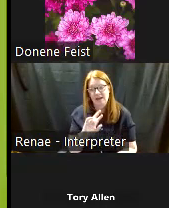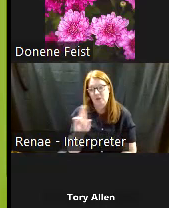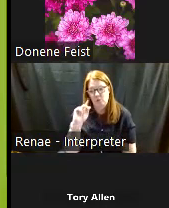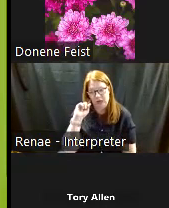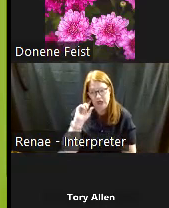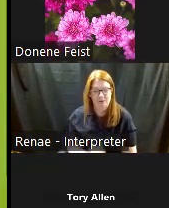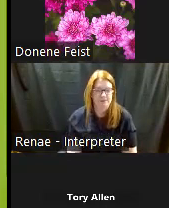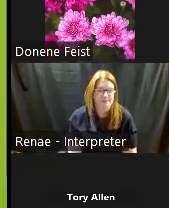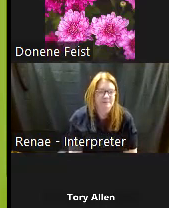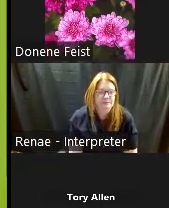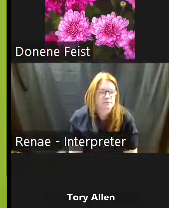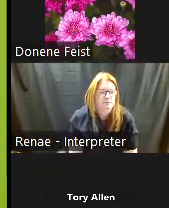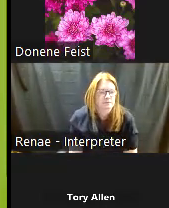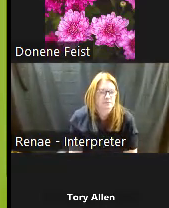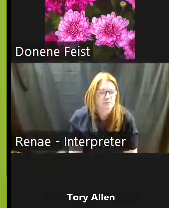Next.